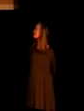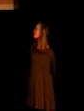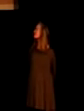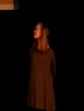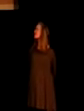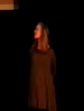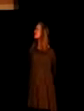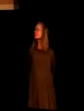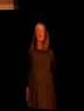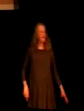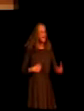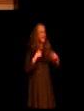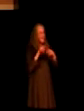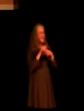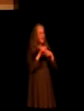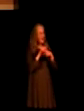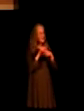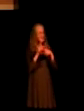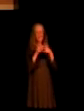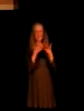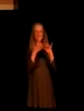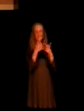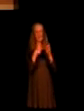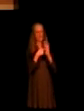I even practiced with this.